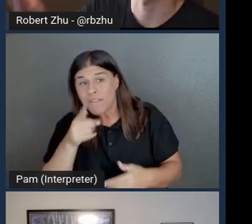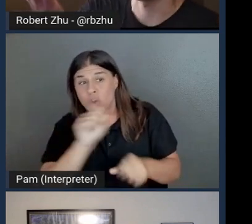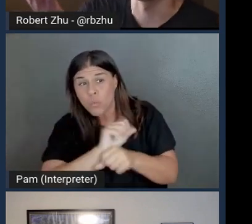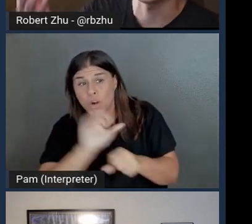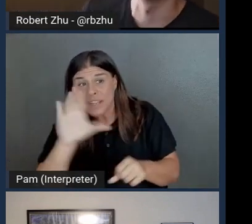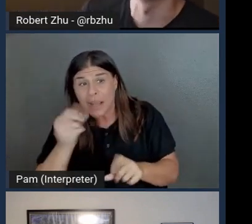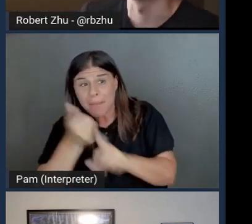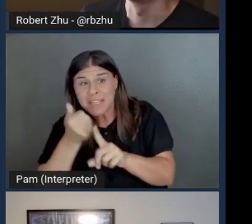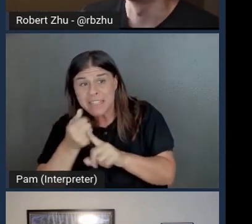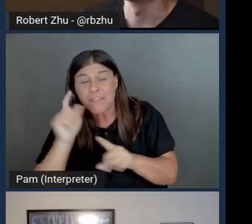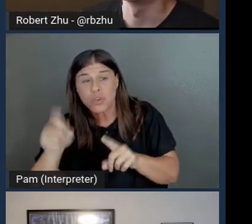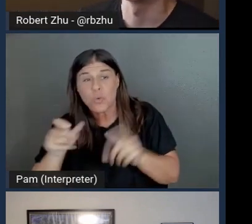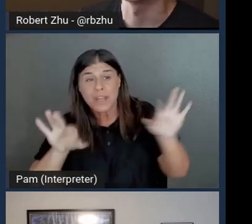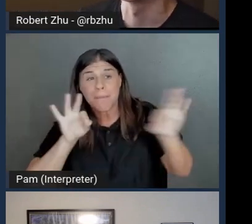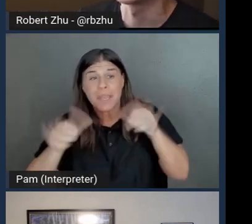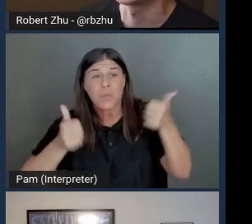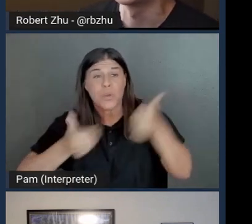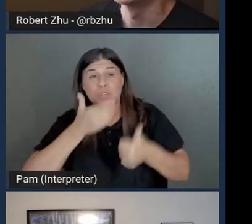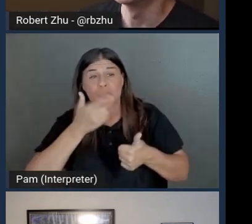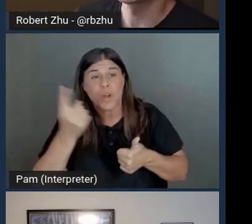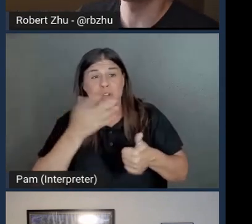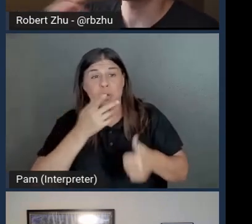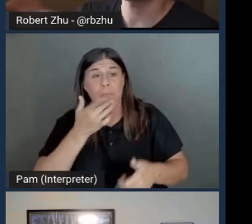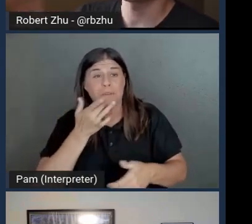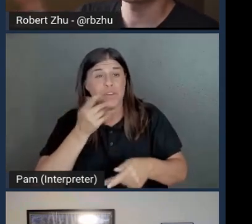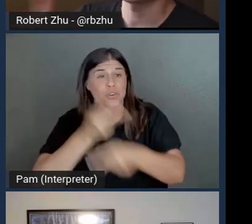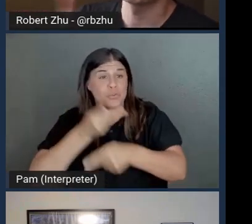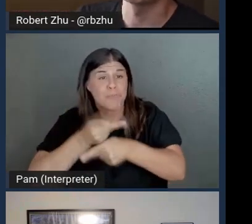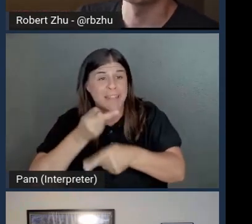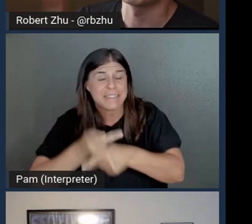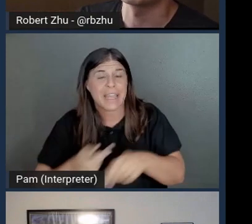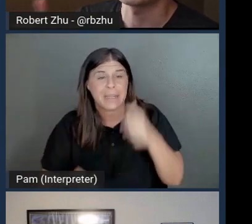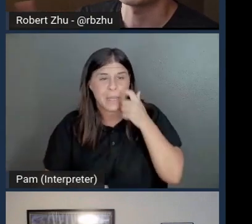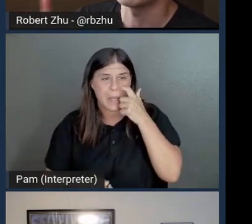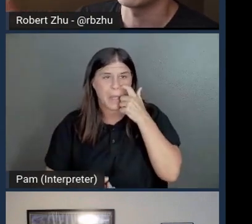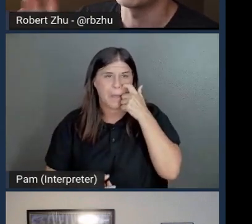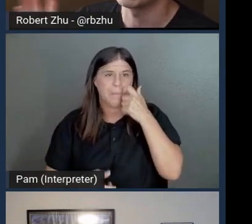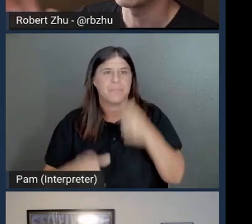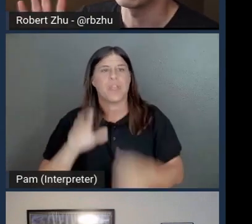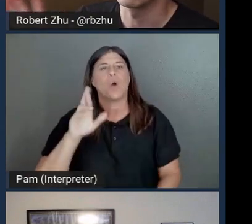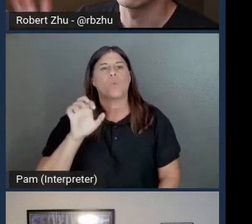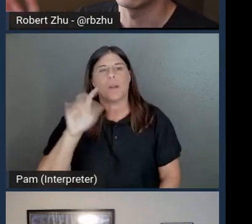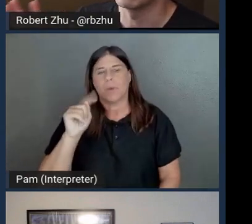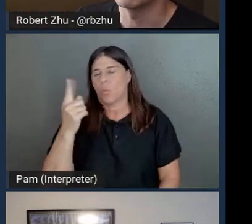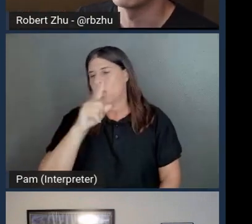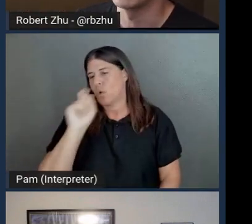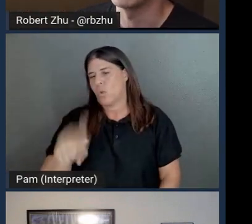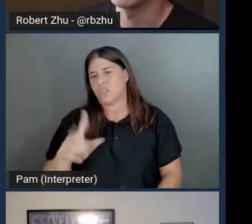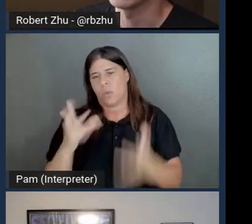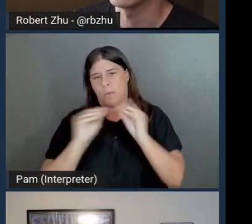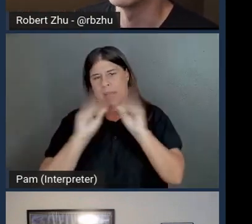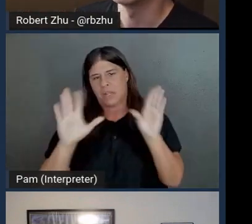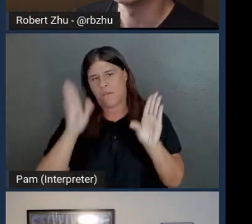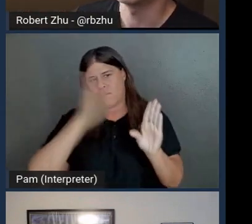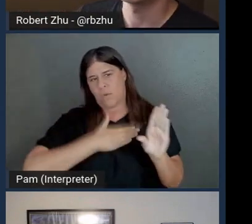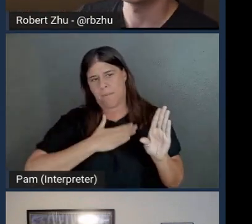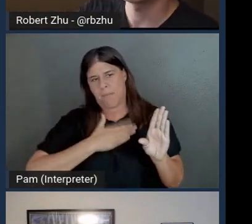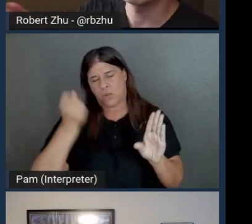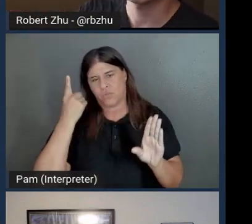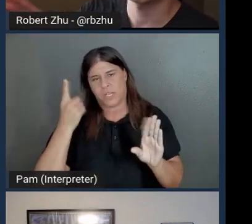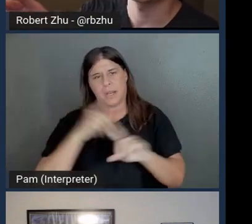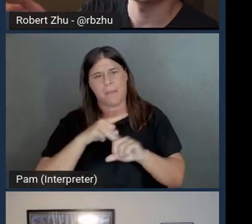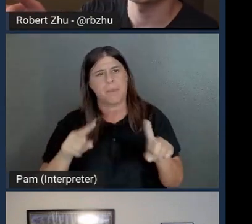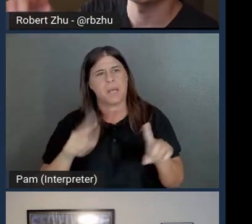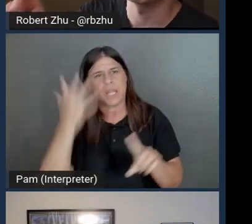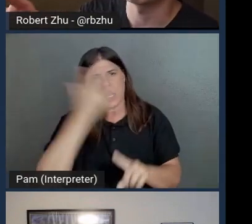Yes. Yeah, exactly. So there's just one question before we move on from this slide that I want to get clear for my edification. So it